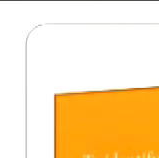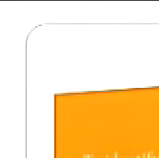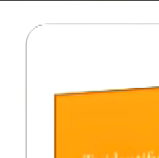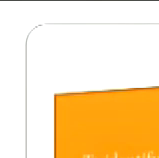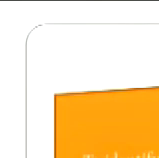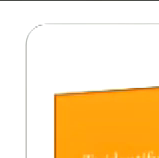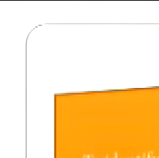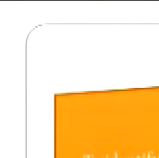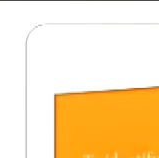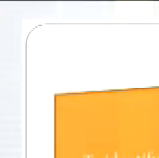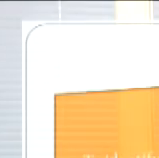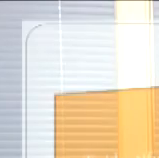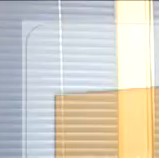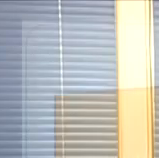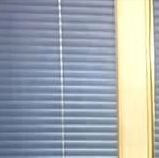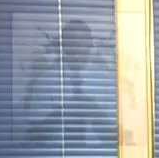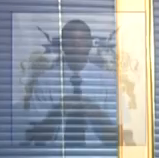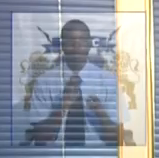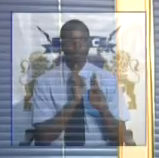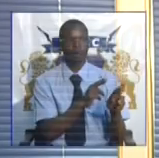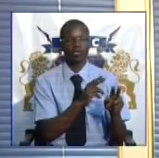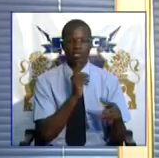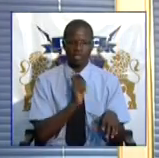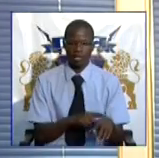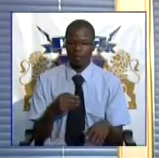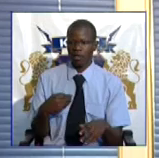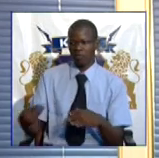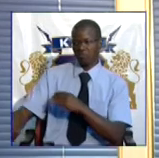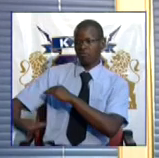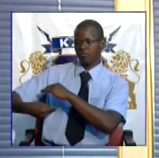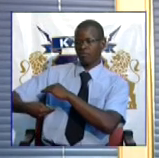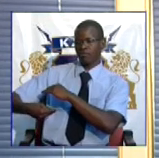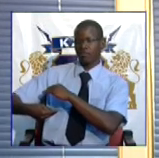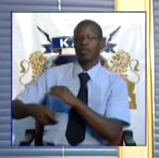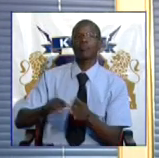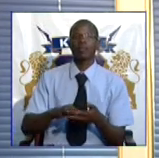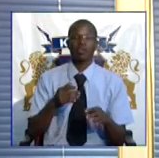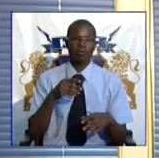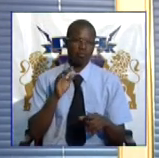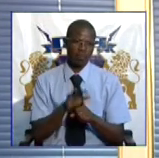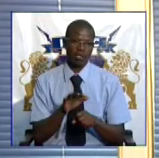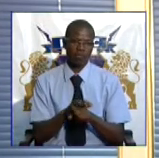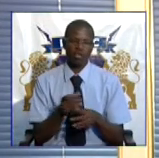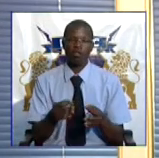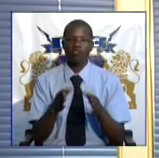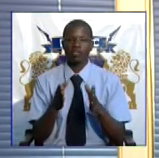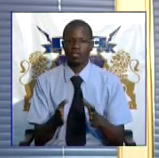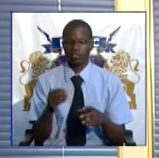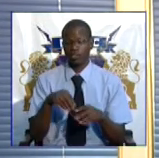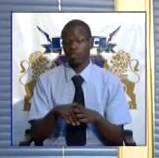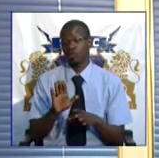bribes. The vast majority of officers in your organization act with complete honesty and